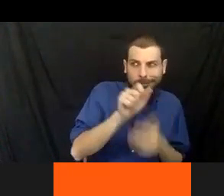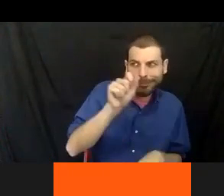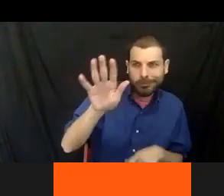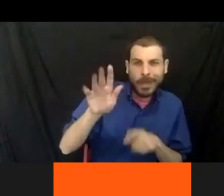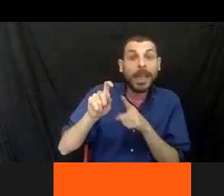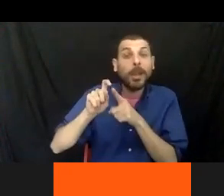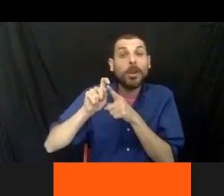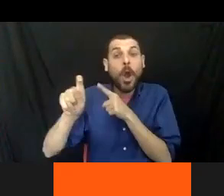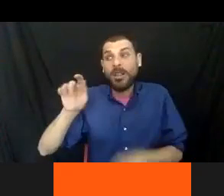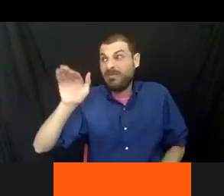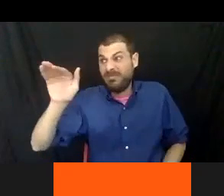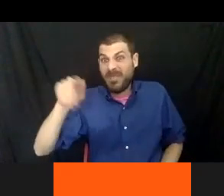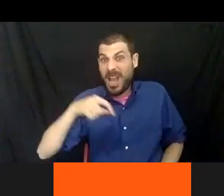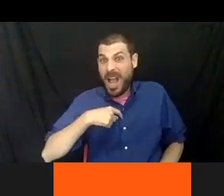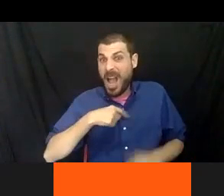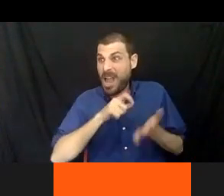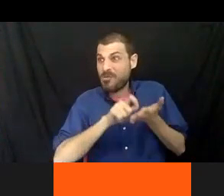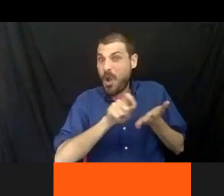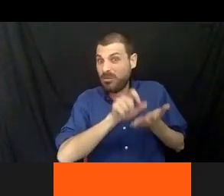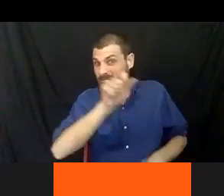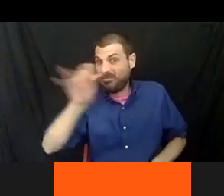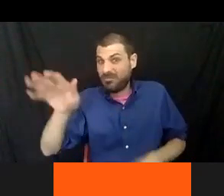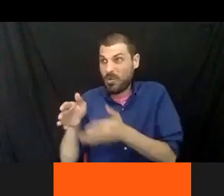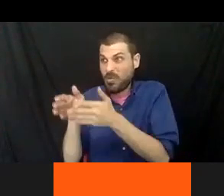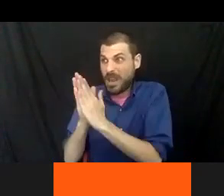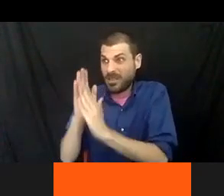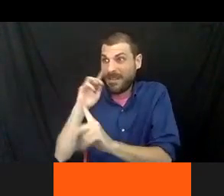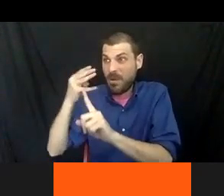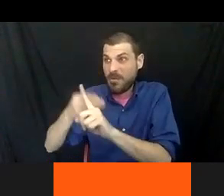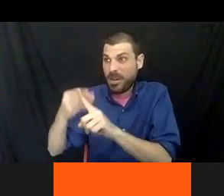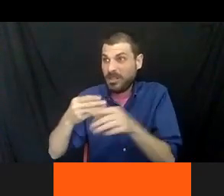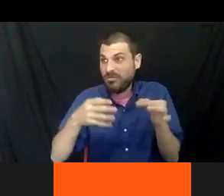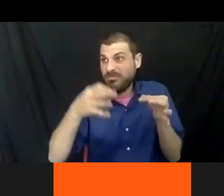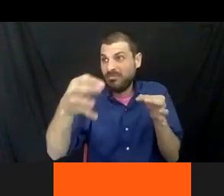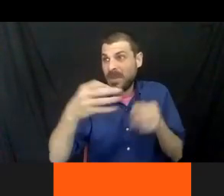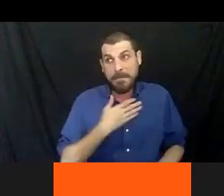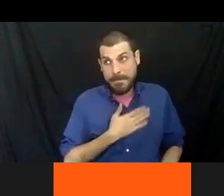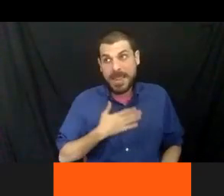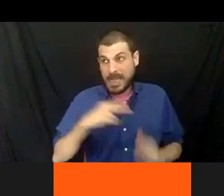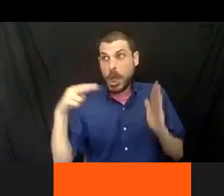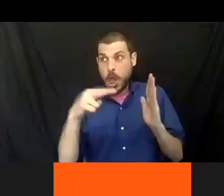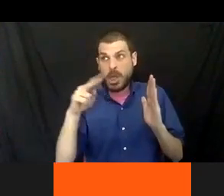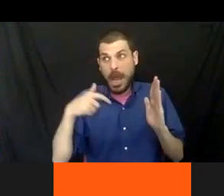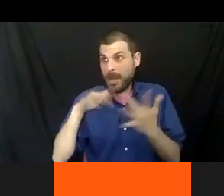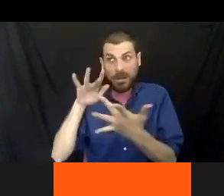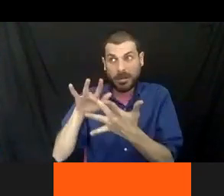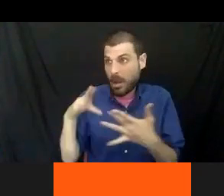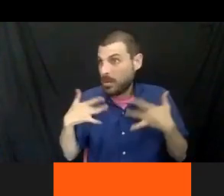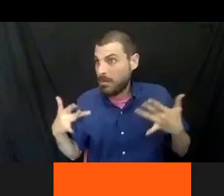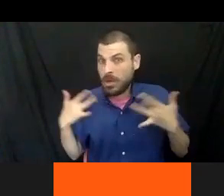I sent you a request in writing for a forbearance, and now I'm calling you to follow up.